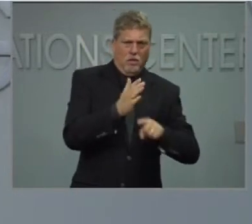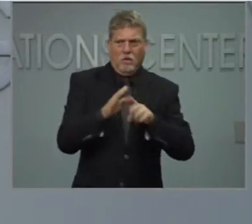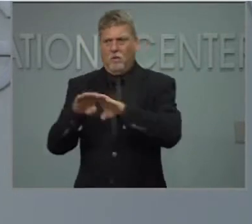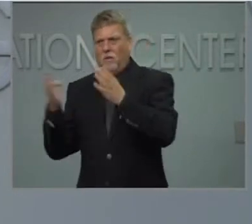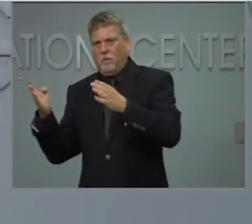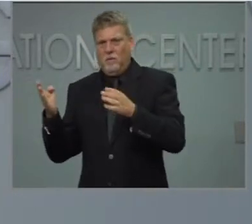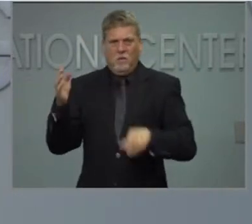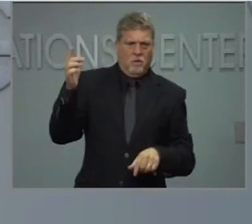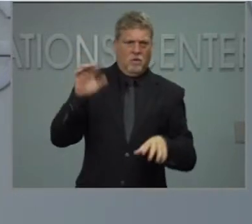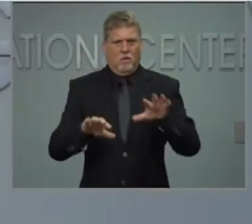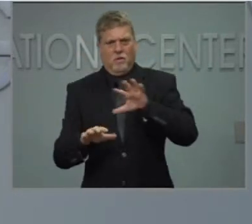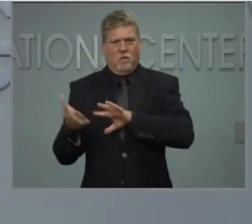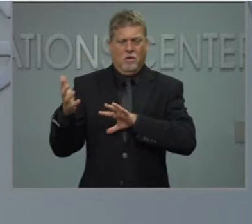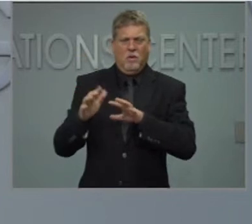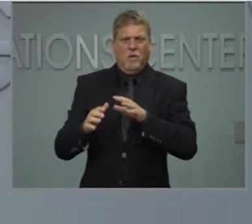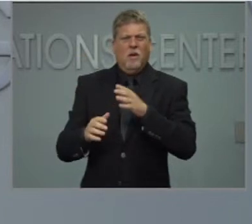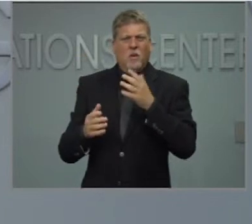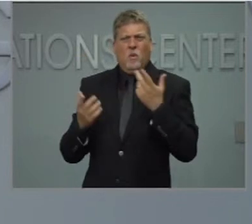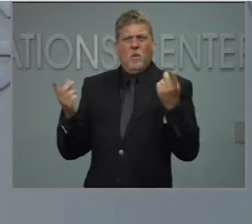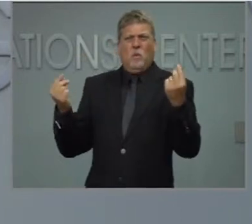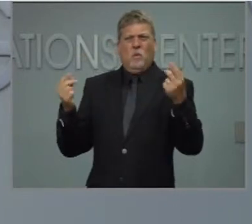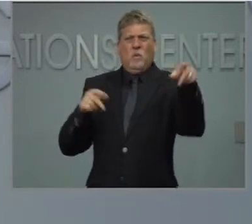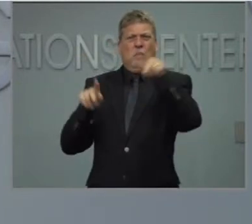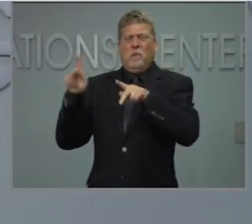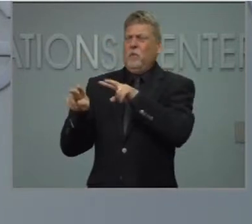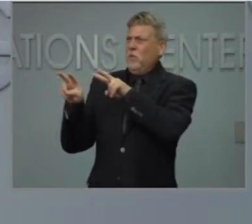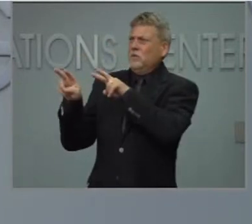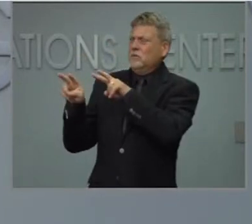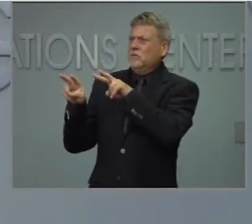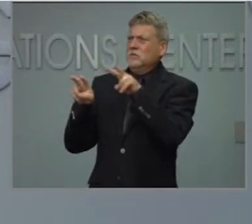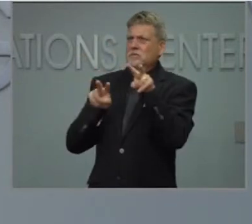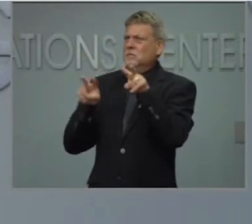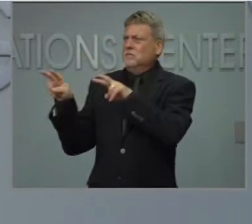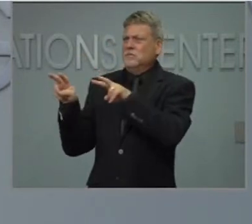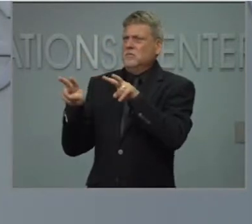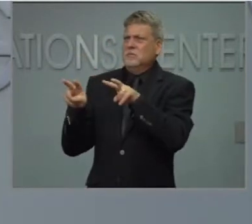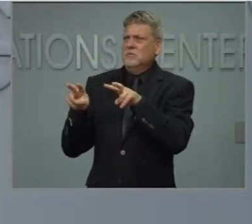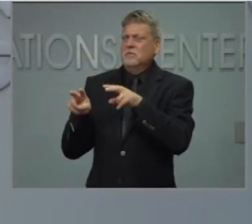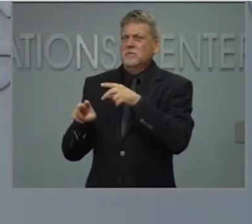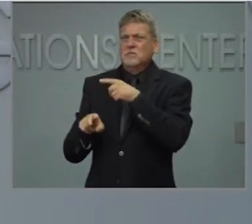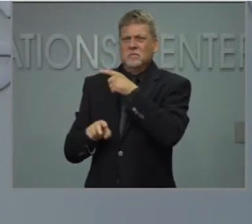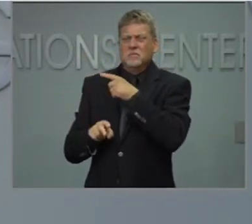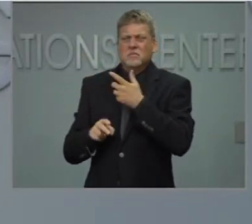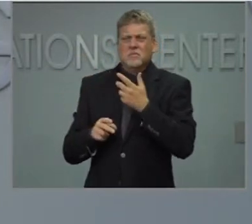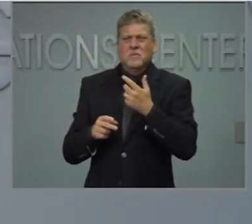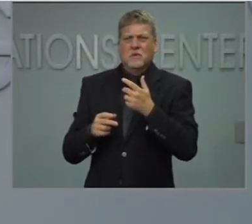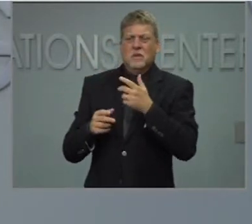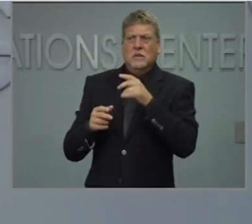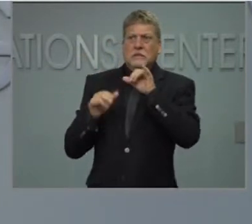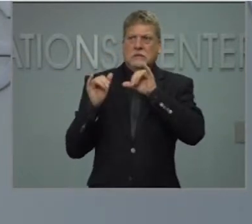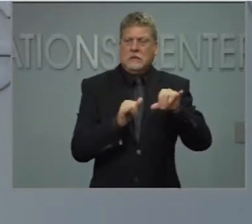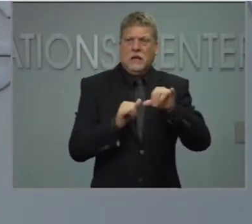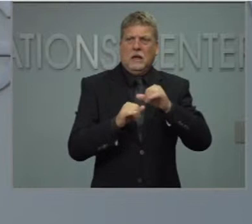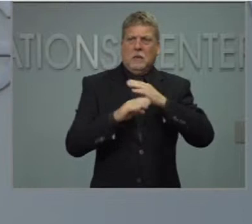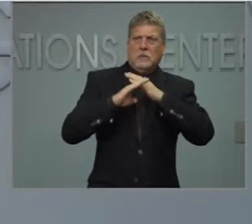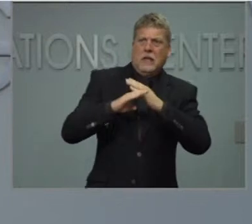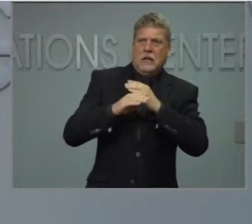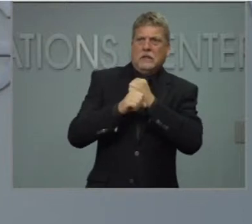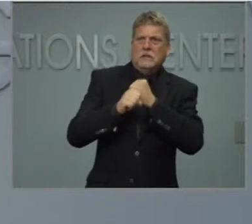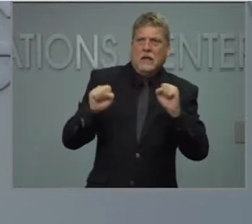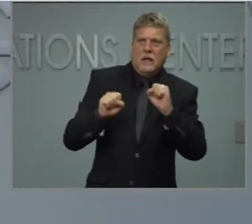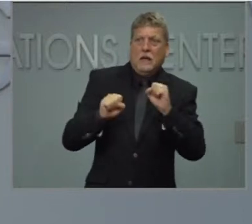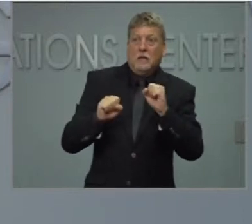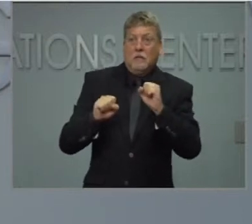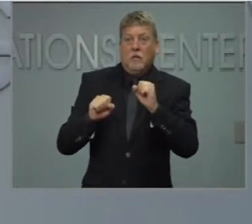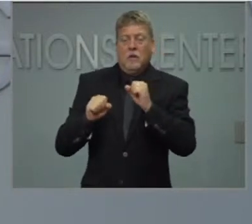how dangerous it is and all these hospitalizations. On the other hand, we're promoting concerts today safely. So what should people do moving